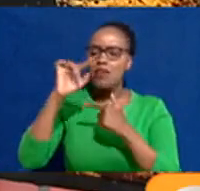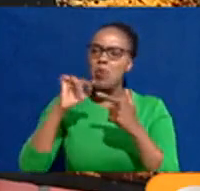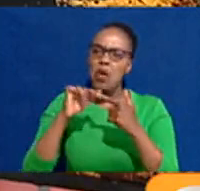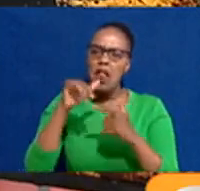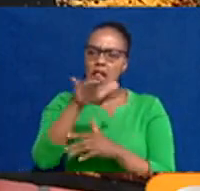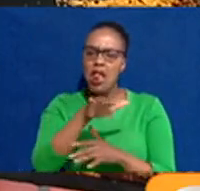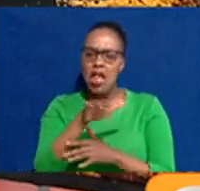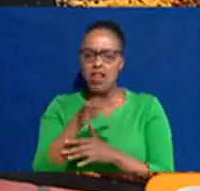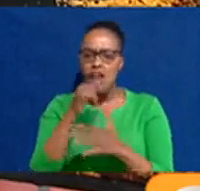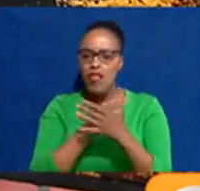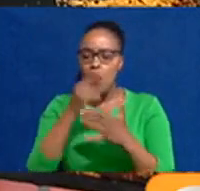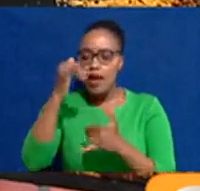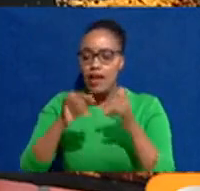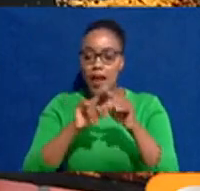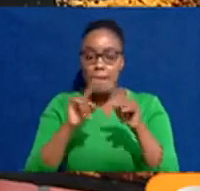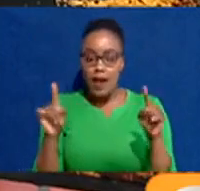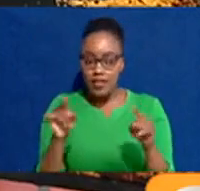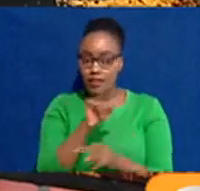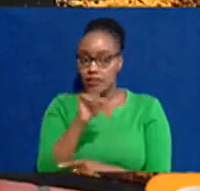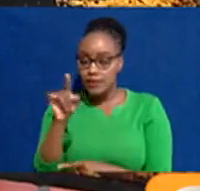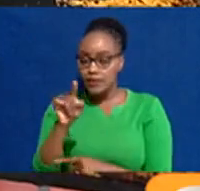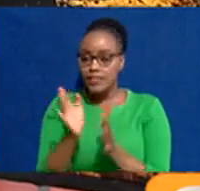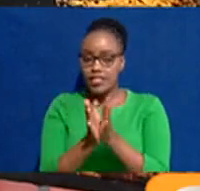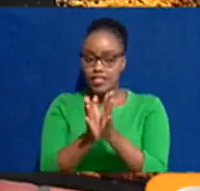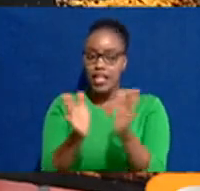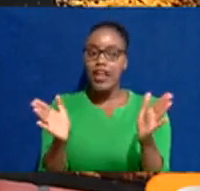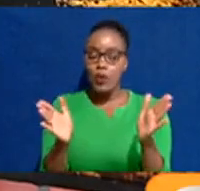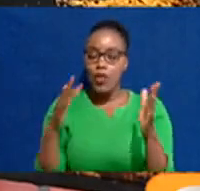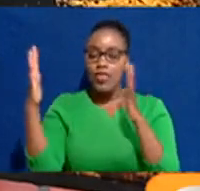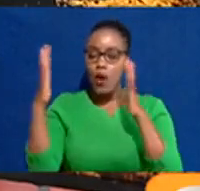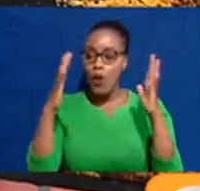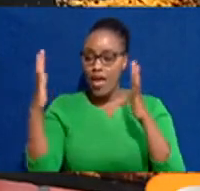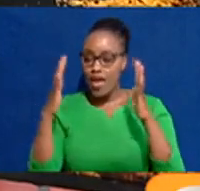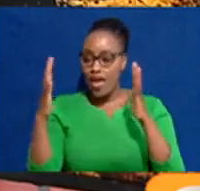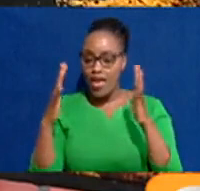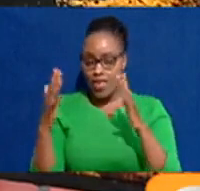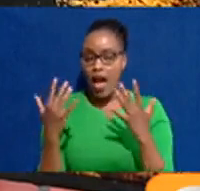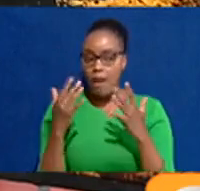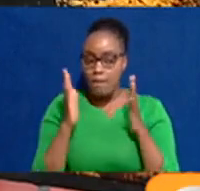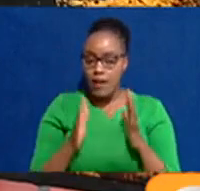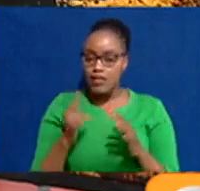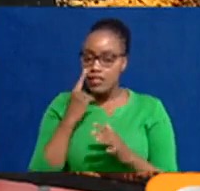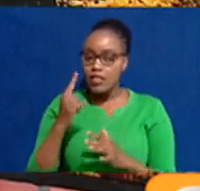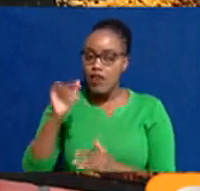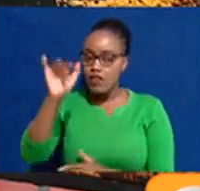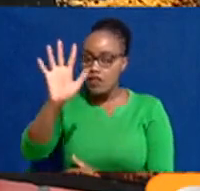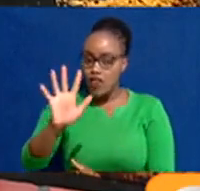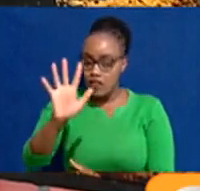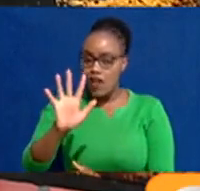of the country over the weekend. But, guys, in general, the weatherman has warned that we are looking at a